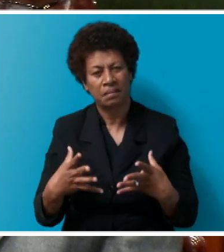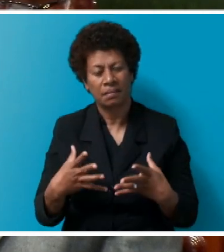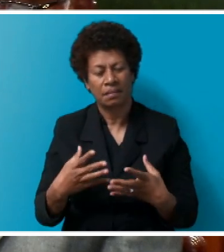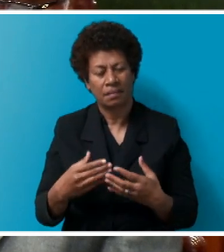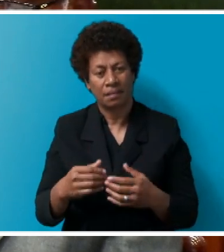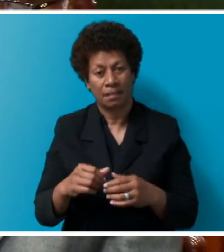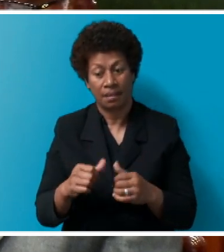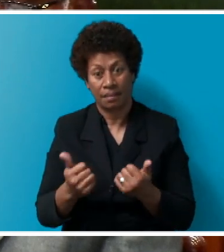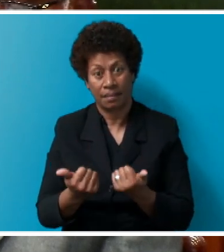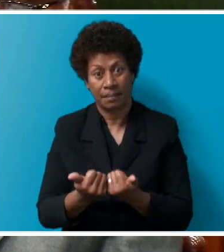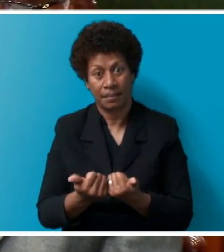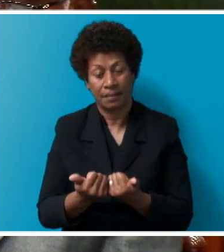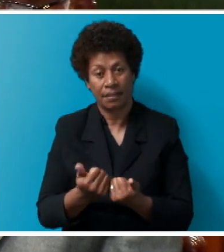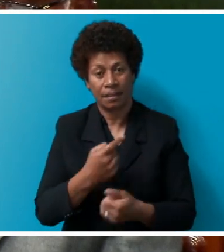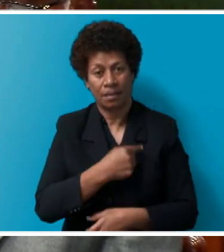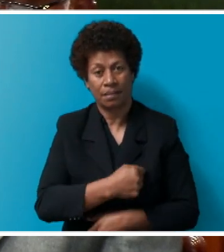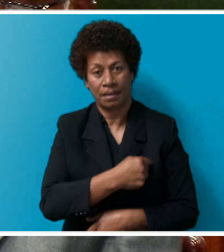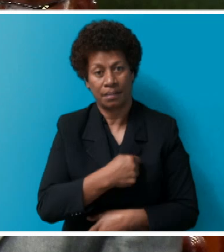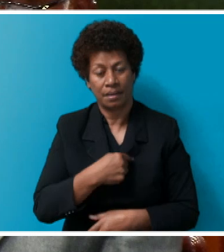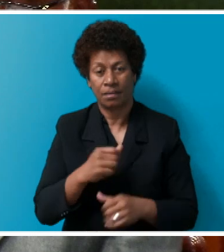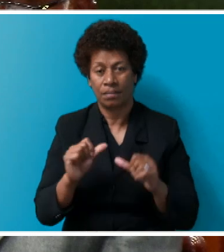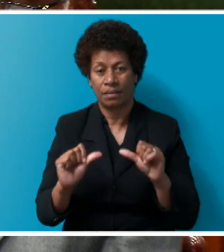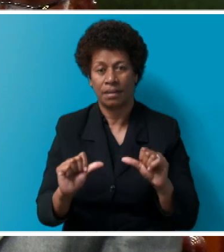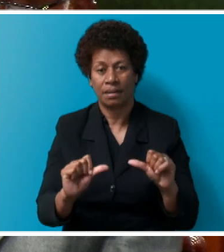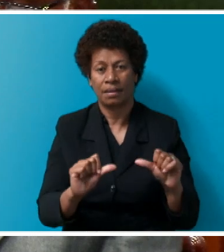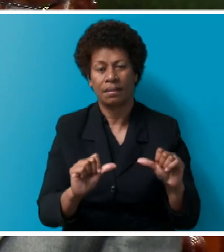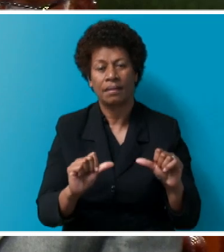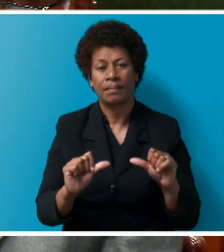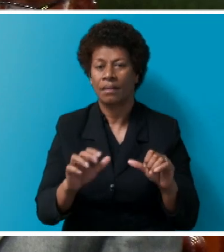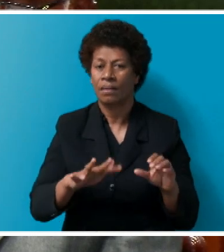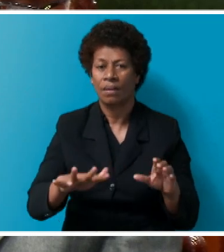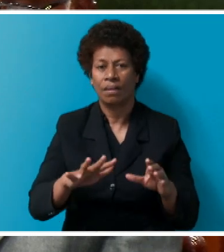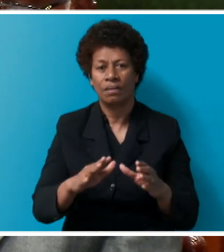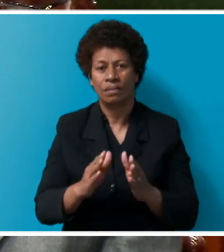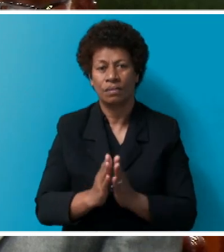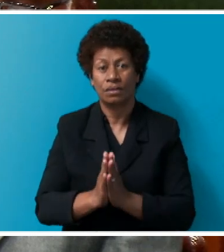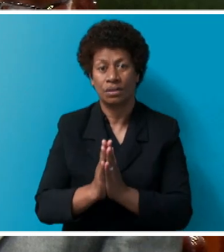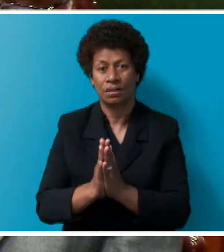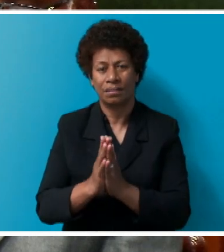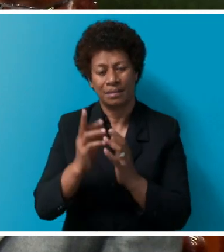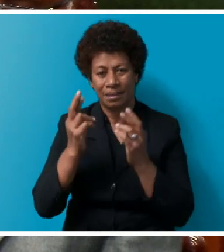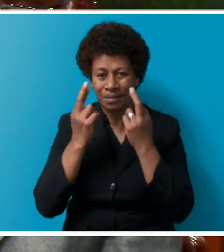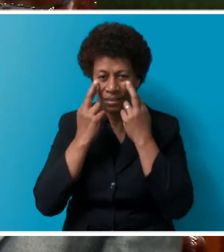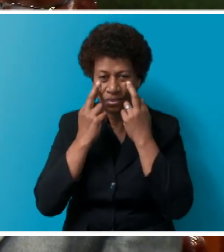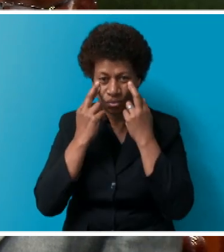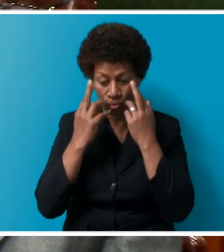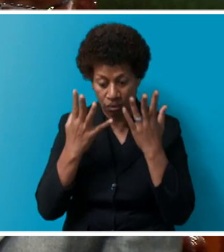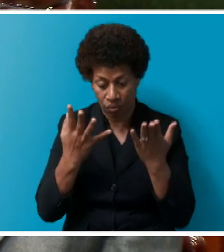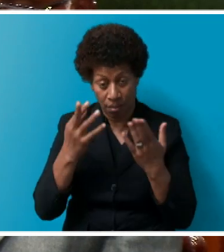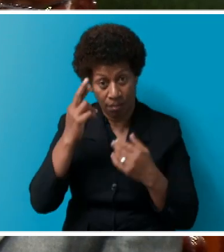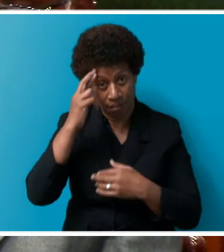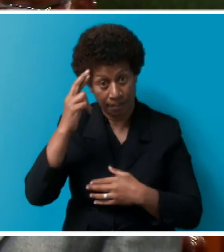our commitment to protecting all places of worship as part of our national identity and